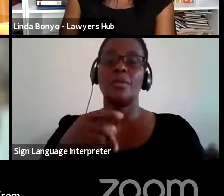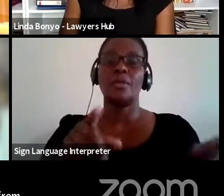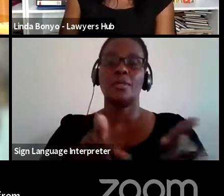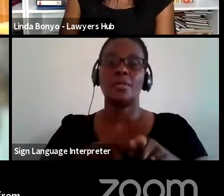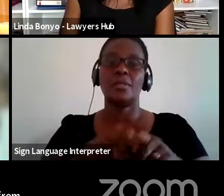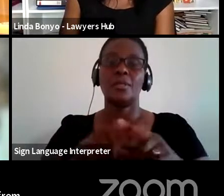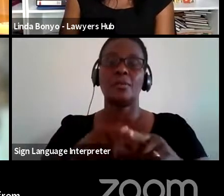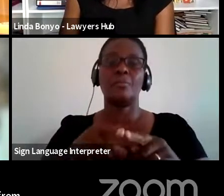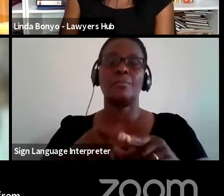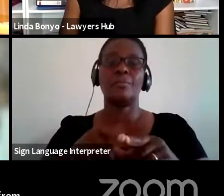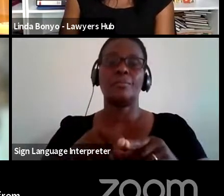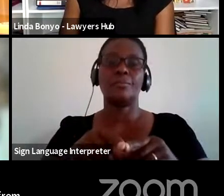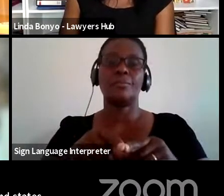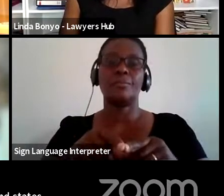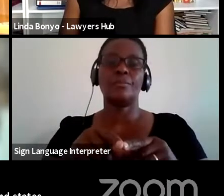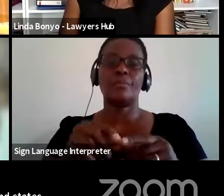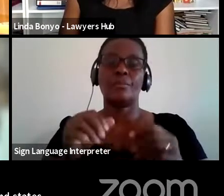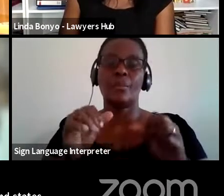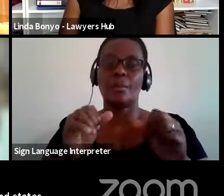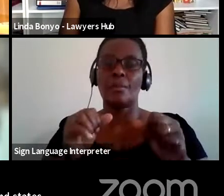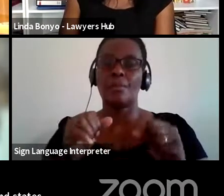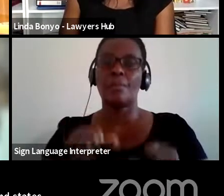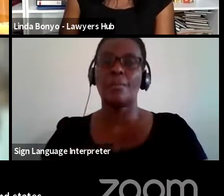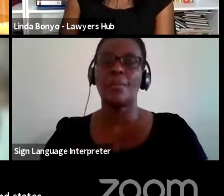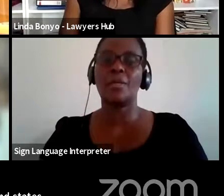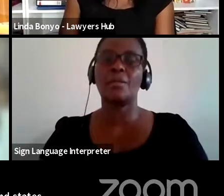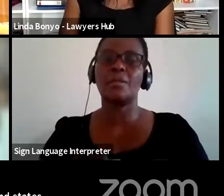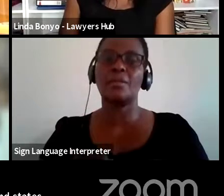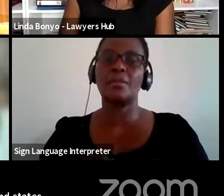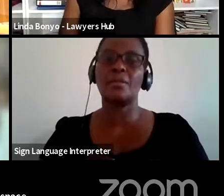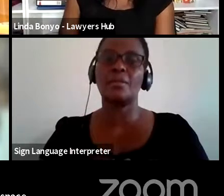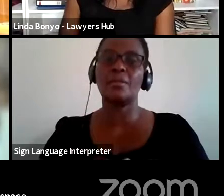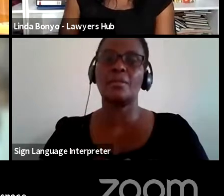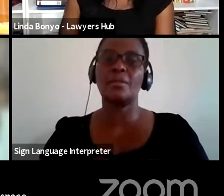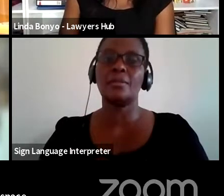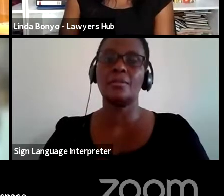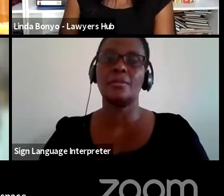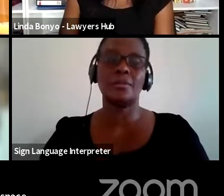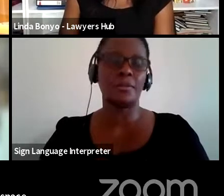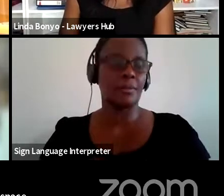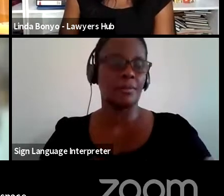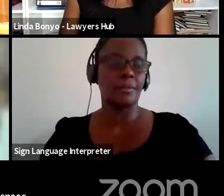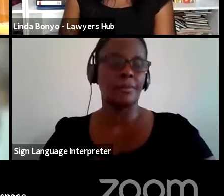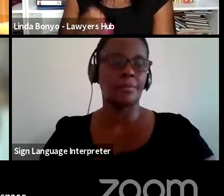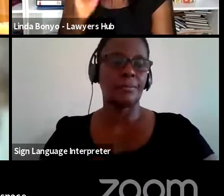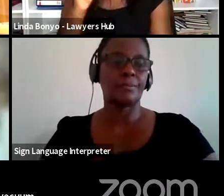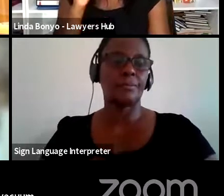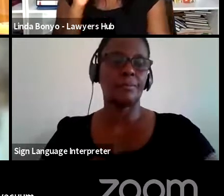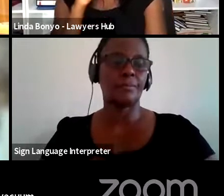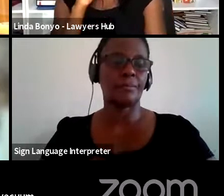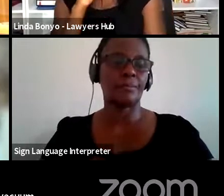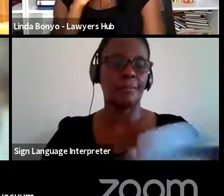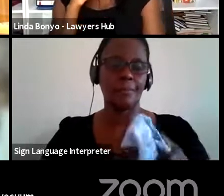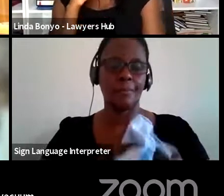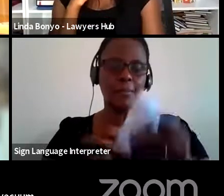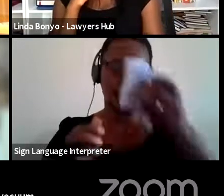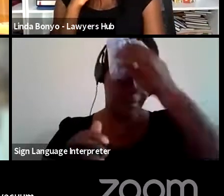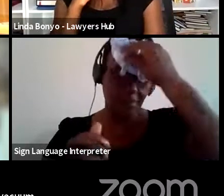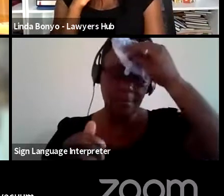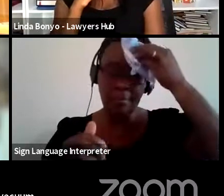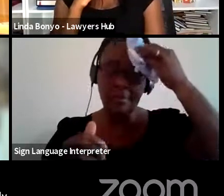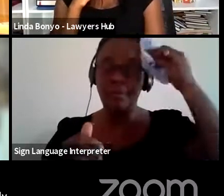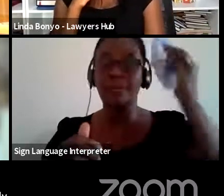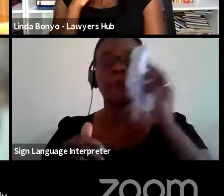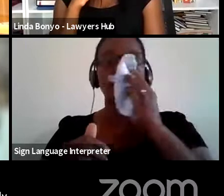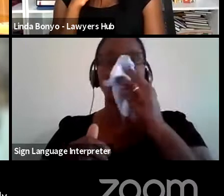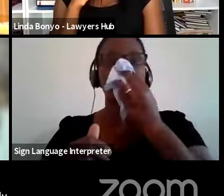and states, have historically been ignored or excluded. This vacuum of diverse and relevant voices is particularly pervasive in the context of internet